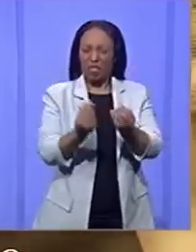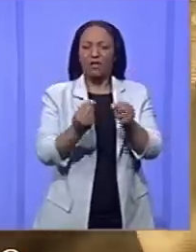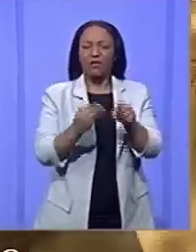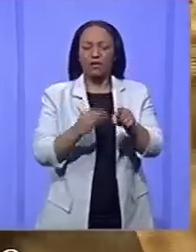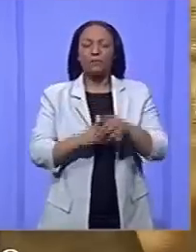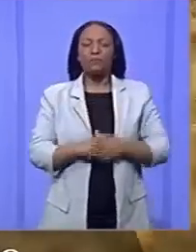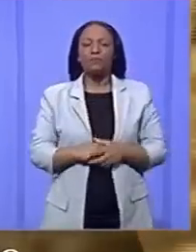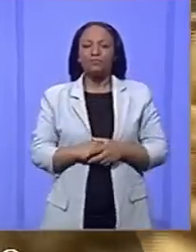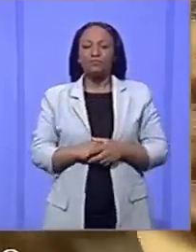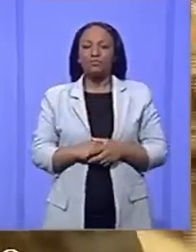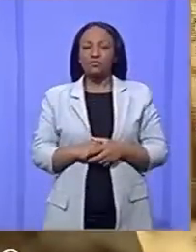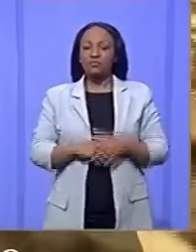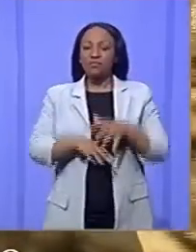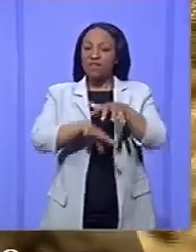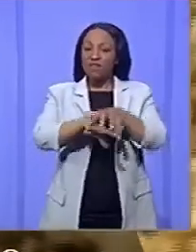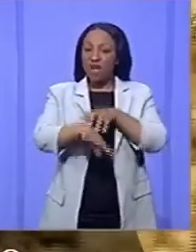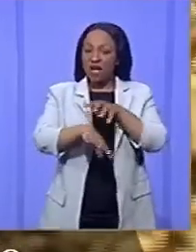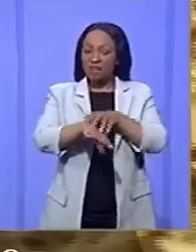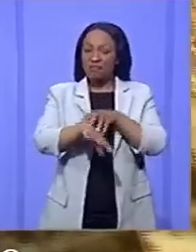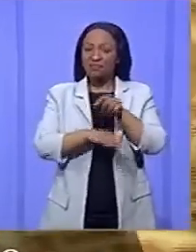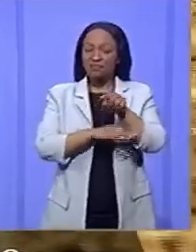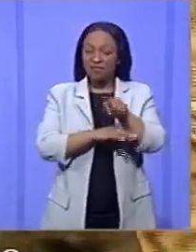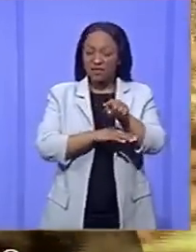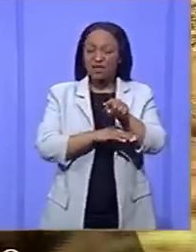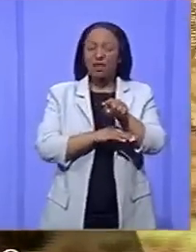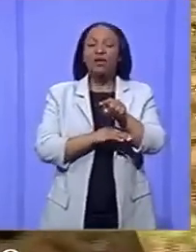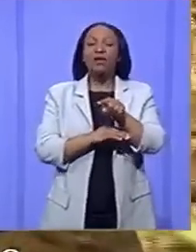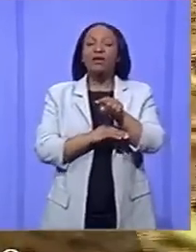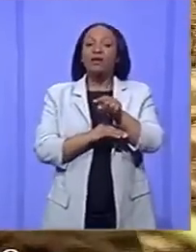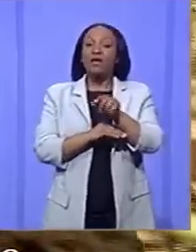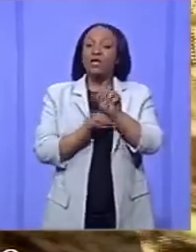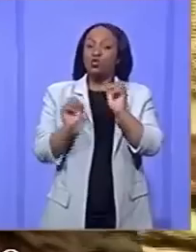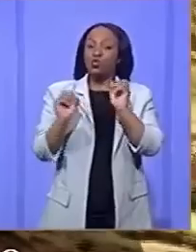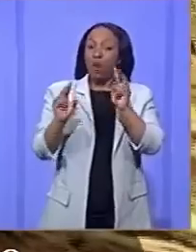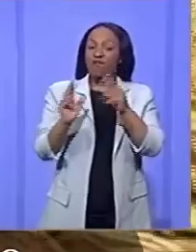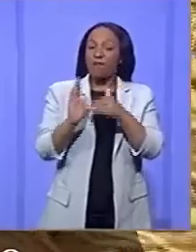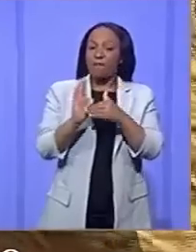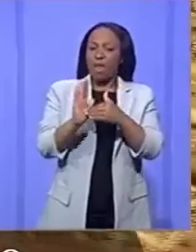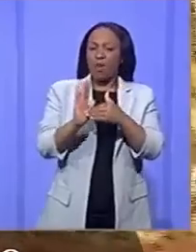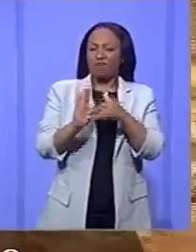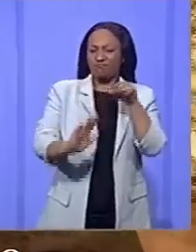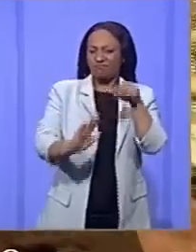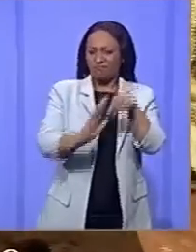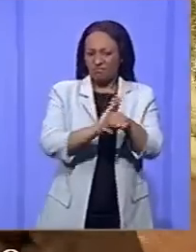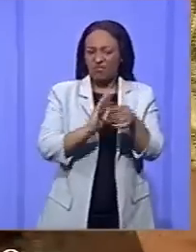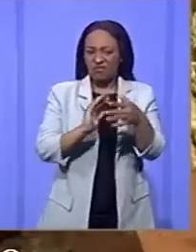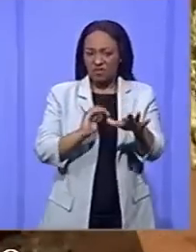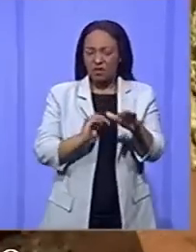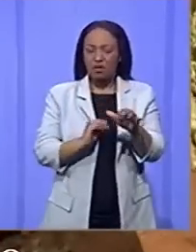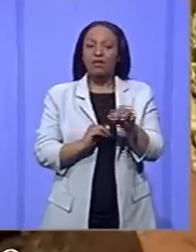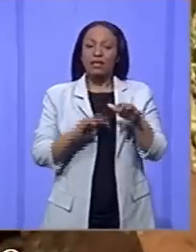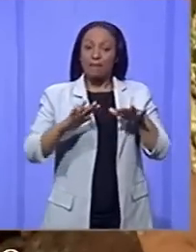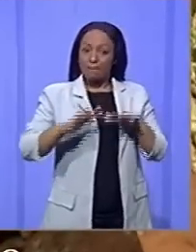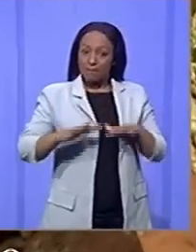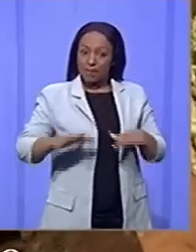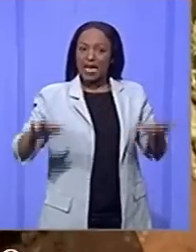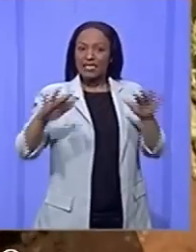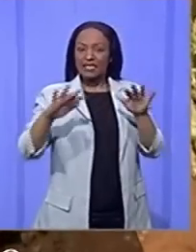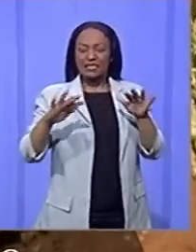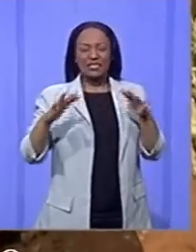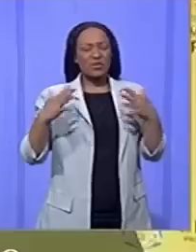e ka godimo ga diranta tše dimilione tše 20. Kgoro e re tikologo ya Blouberg e swanetše go goeletšwa bjale ka lefelo